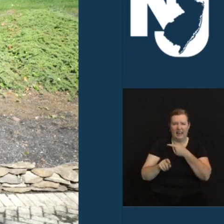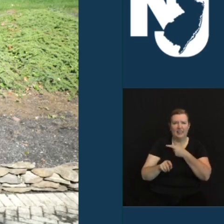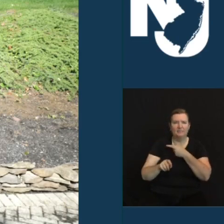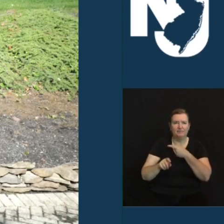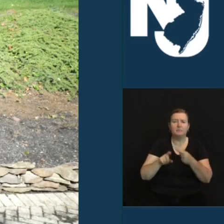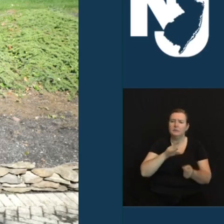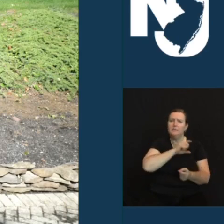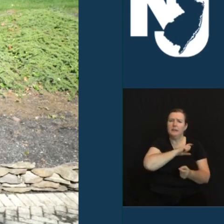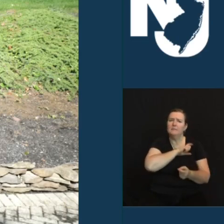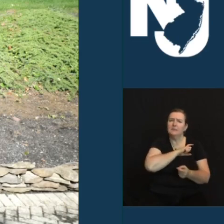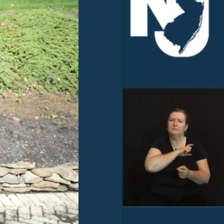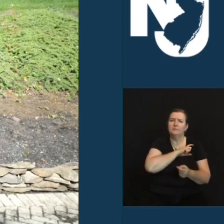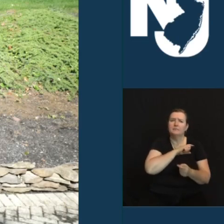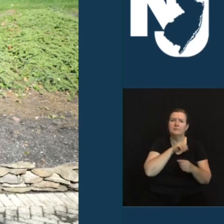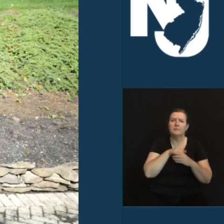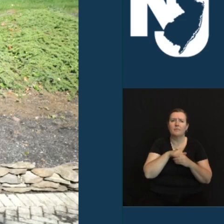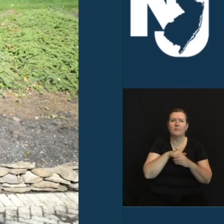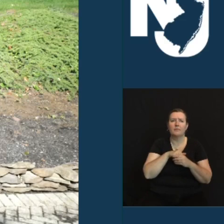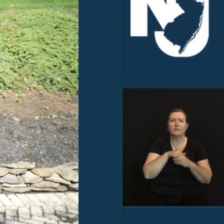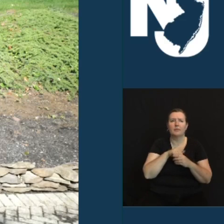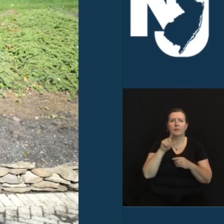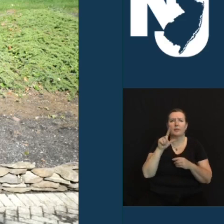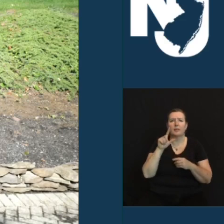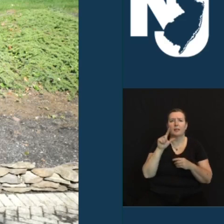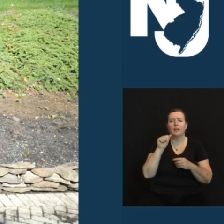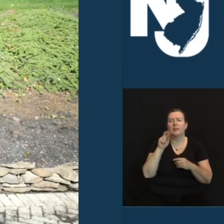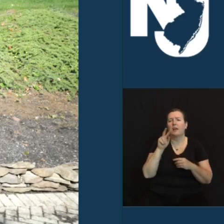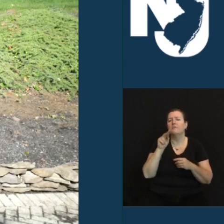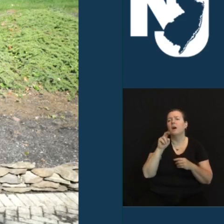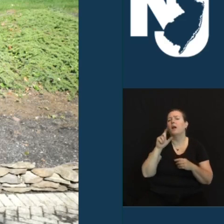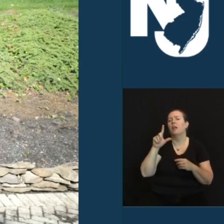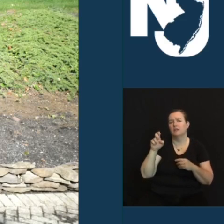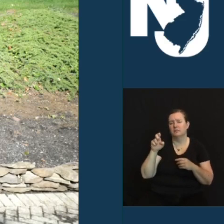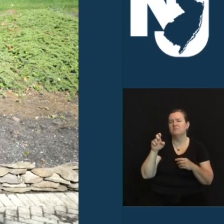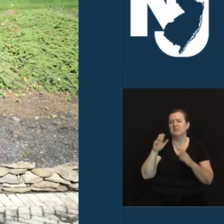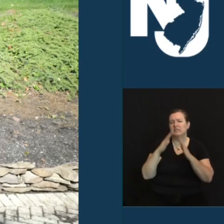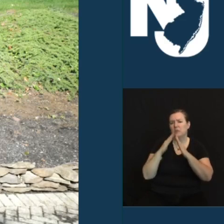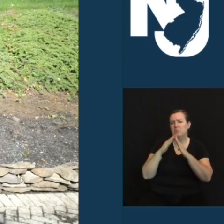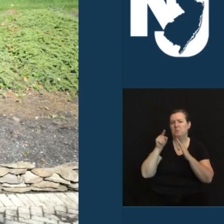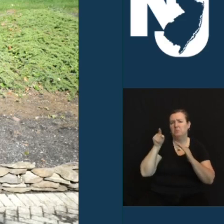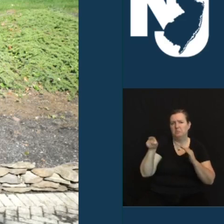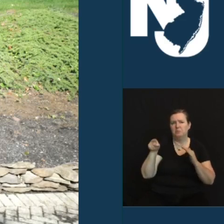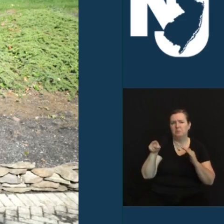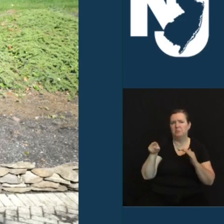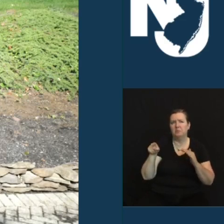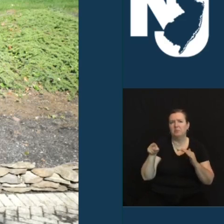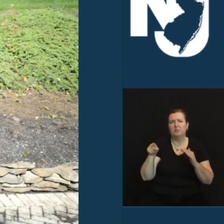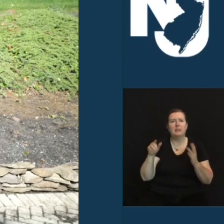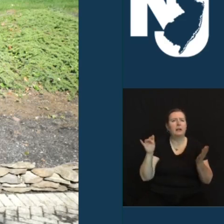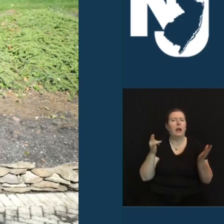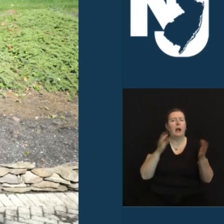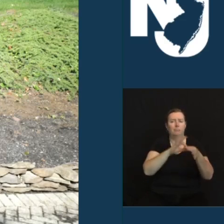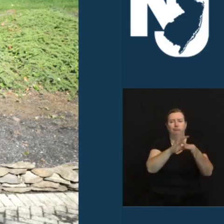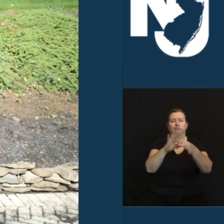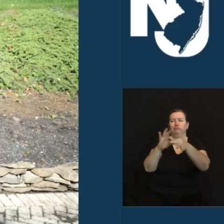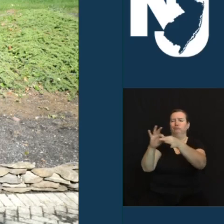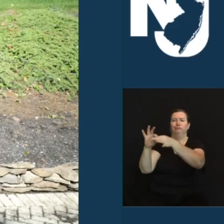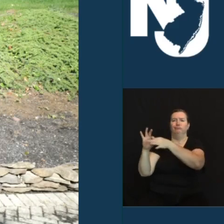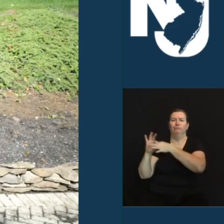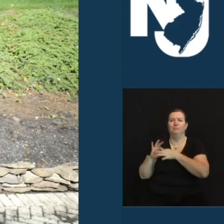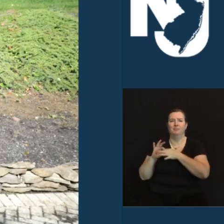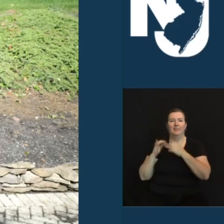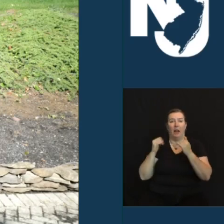Lavalette, I believe, right? That's right. They delivered cookies to the... And it just went from South Toms River around the state, and like I said, the world now.